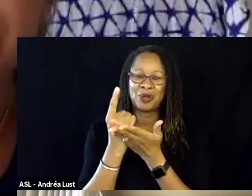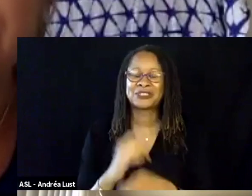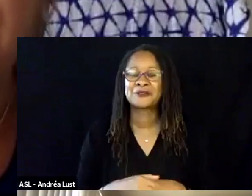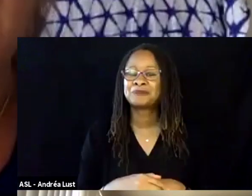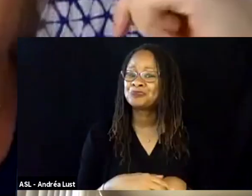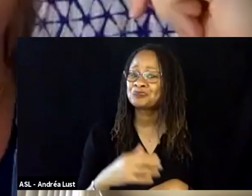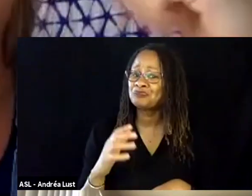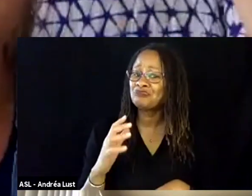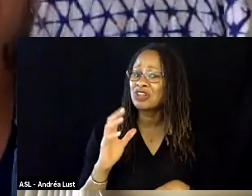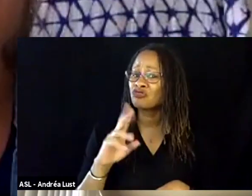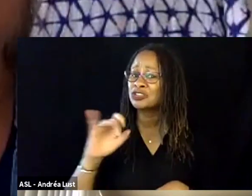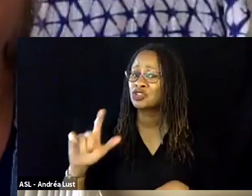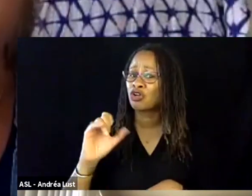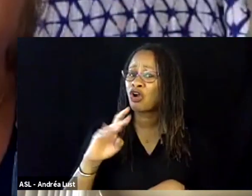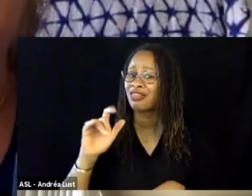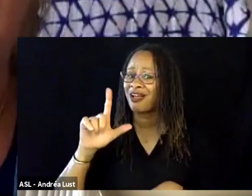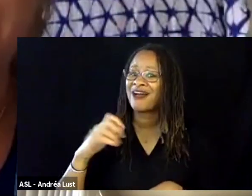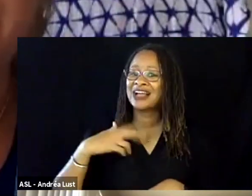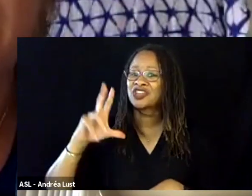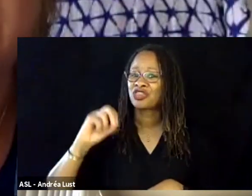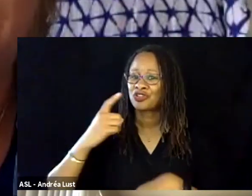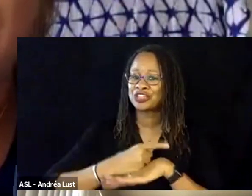can do. CME, we have a workshop called